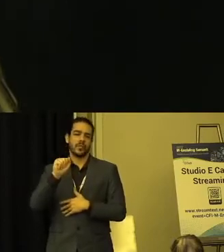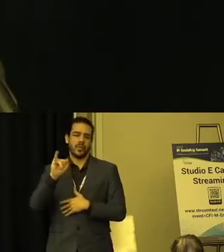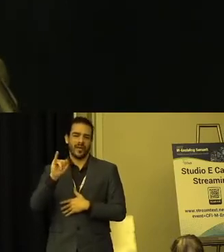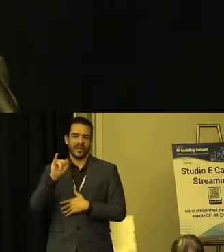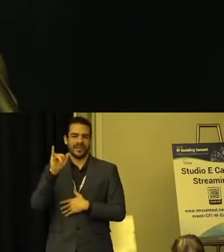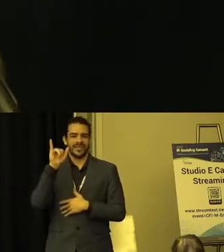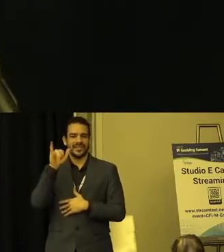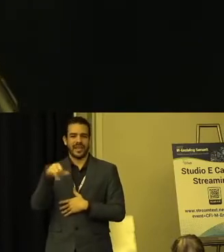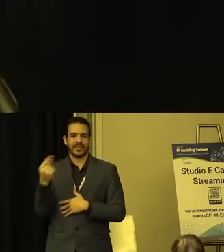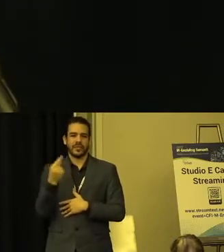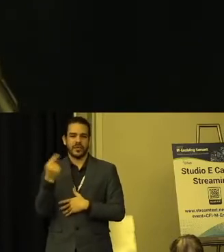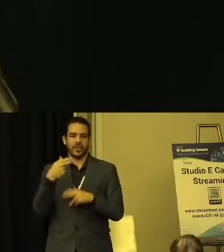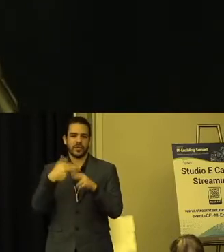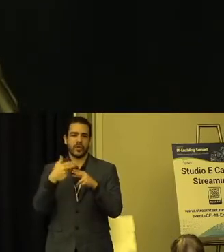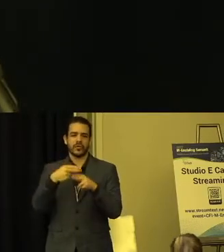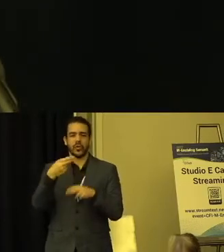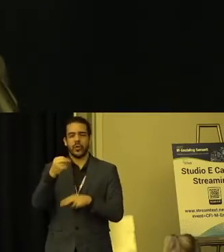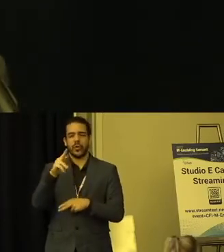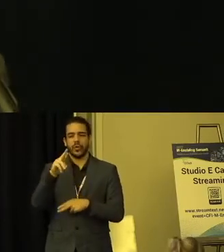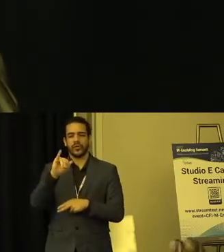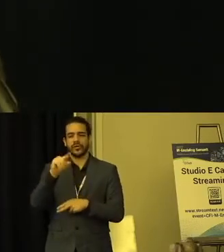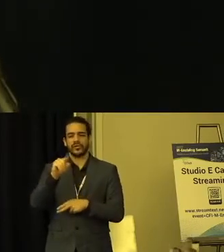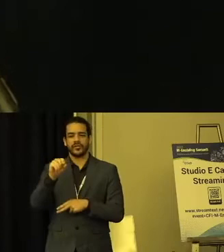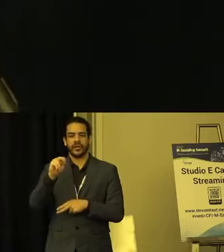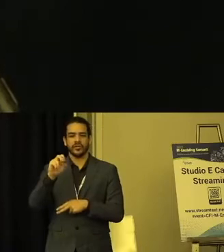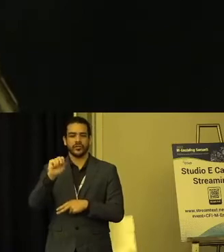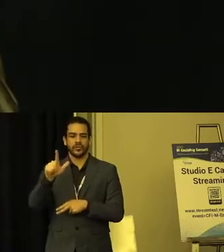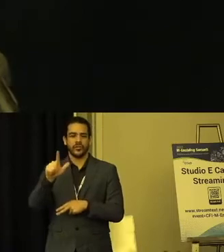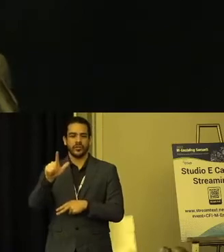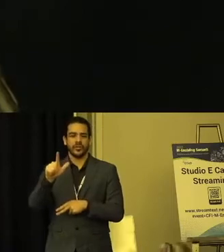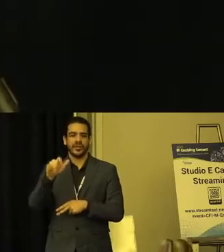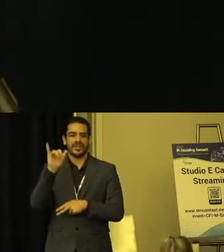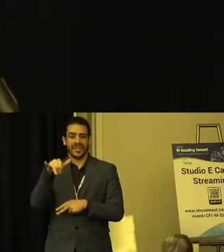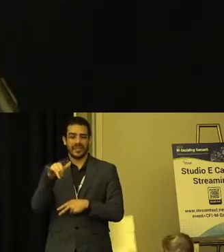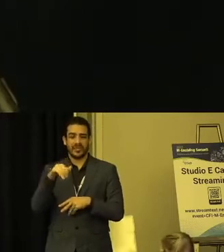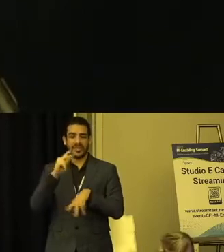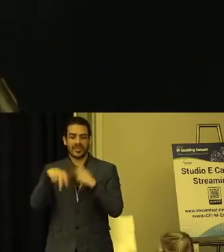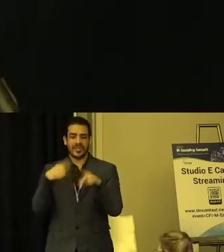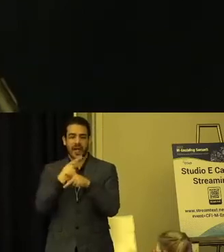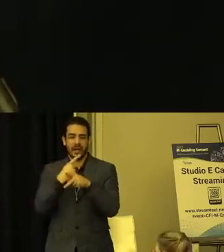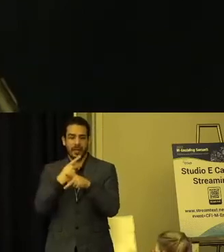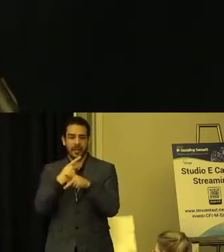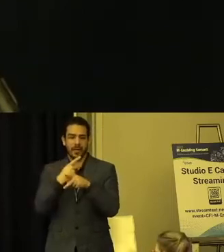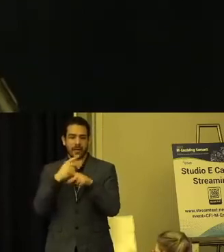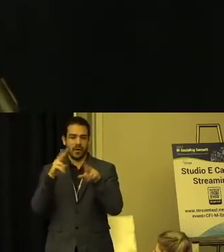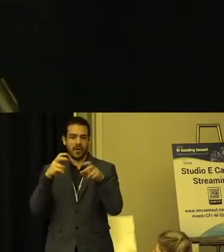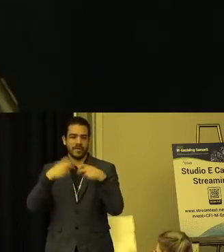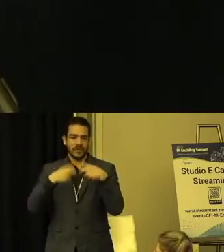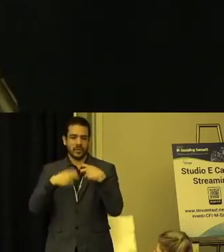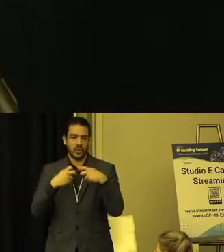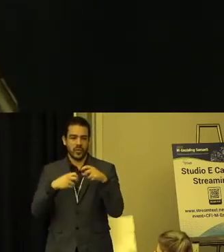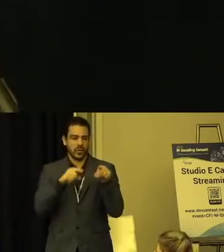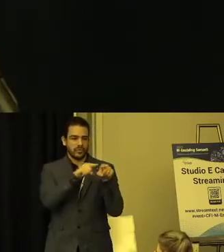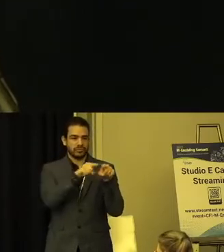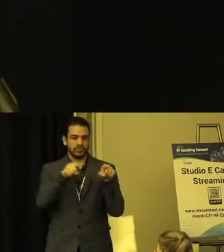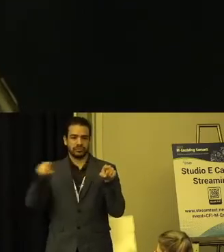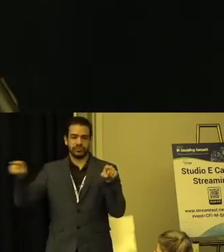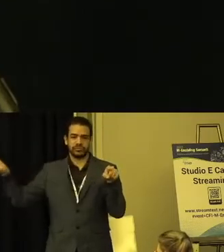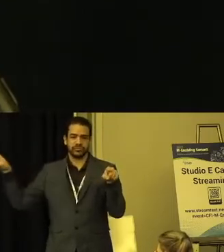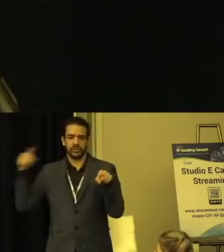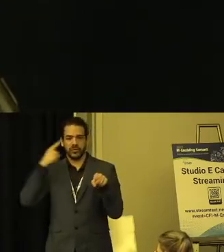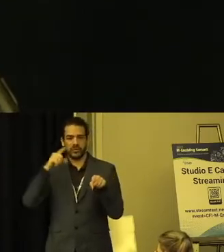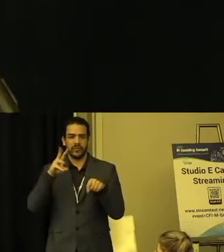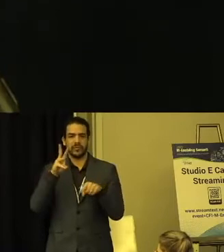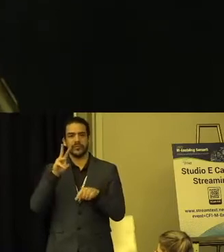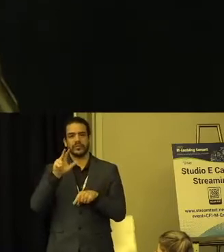horizontals in W3C. We look after a type of issue across all of the W3C specs, and we have others, internationalization,